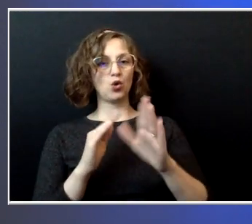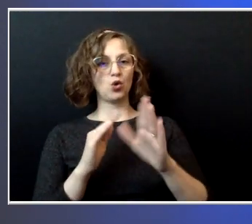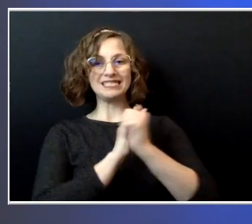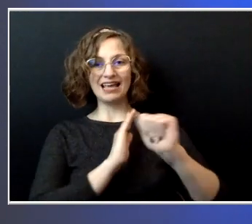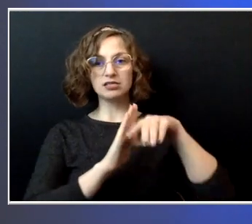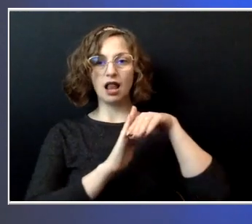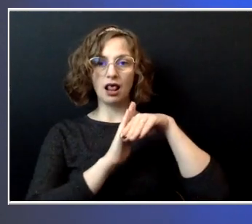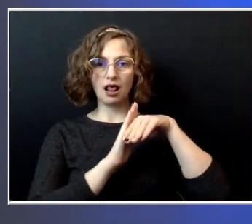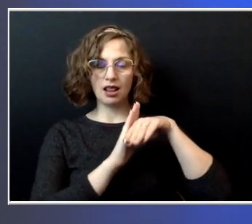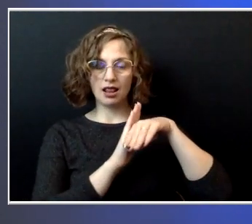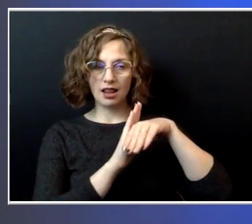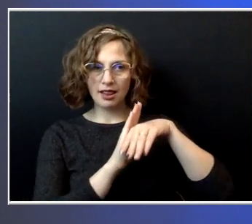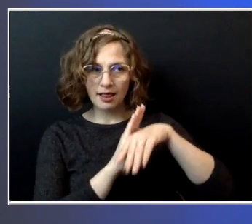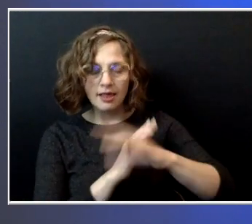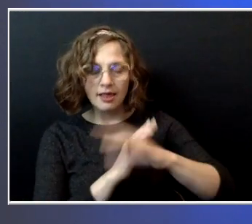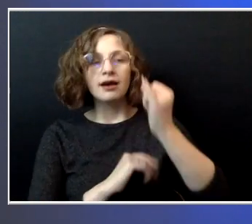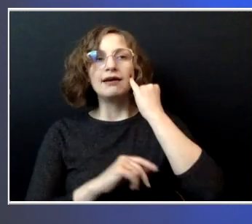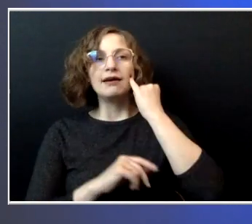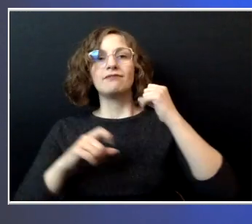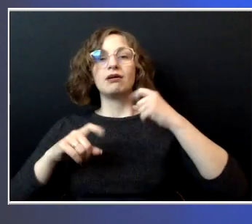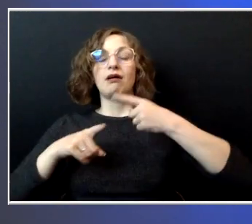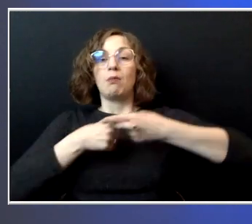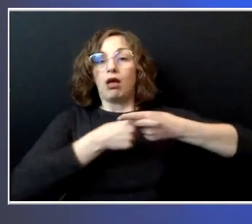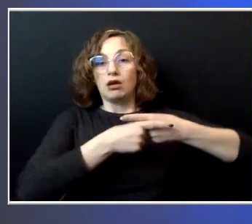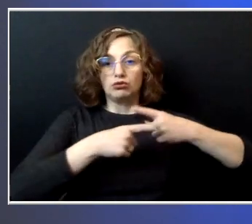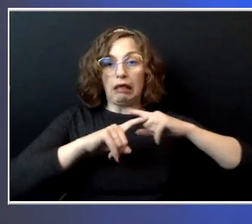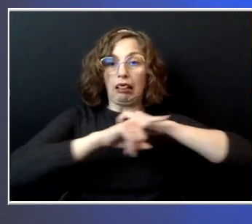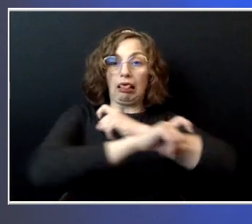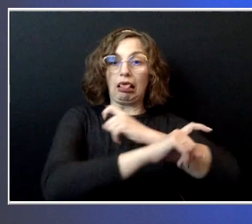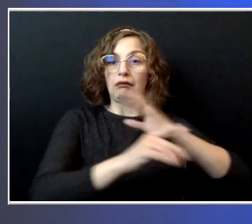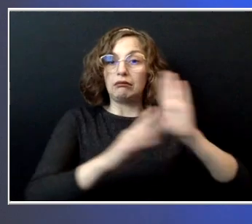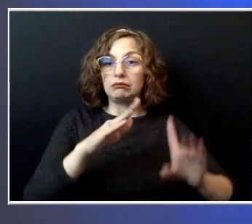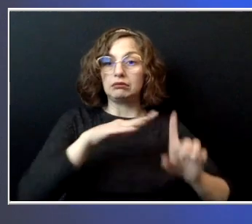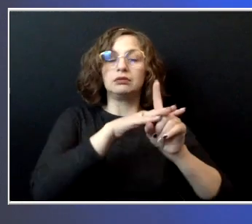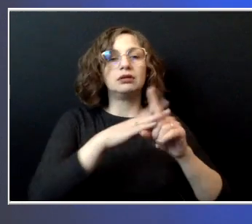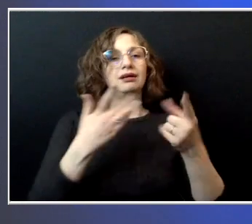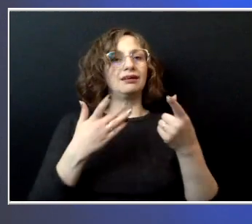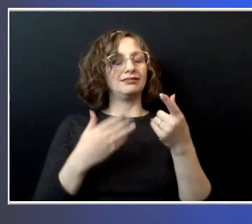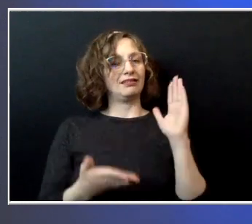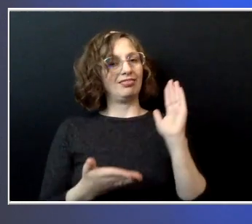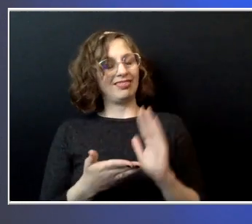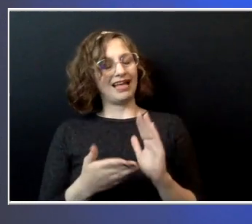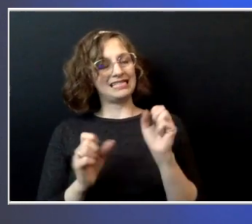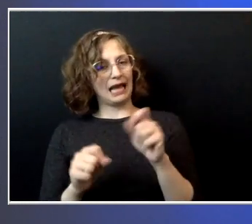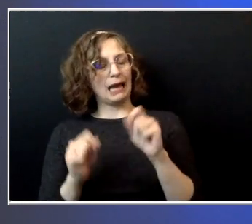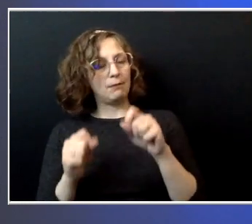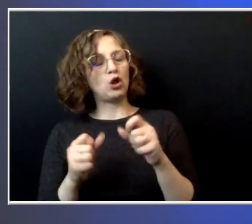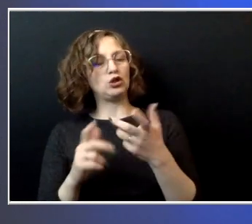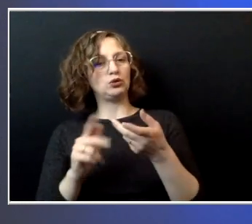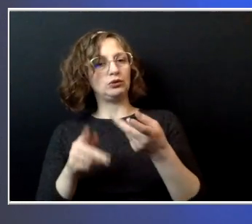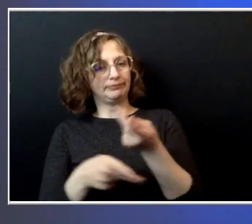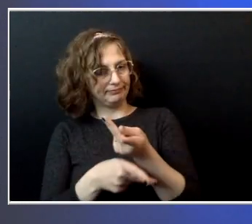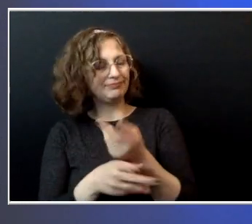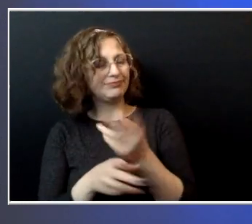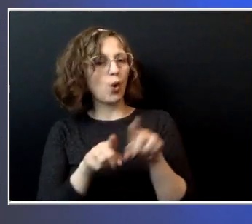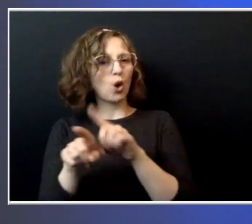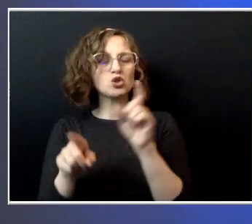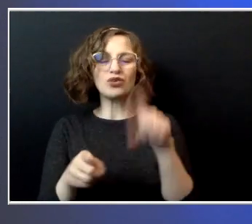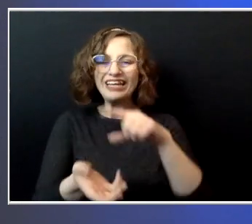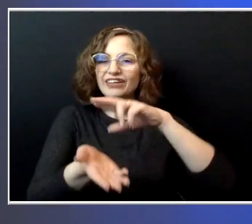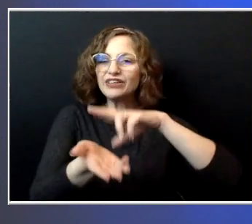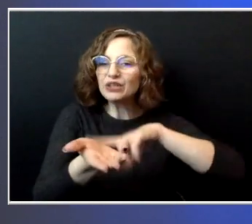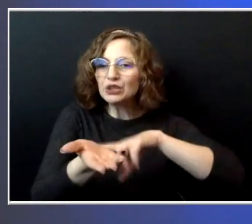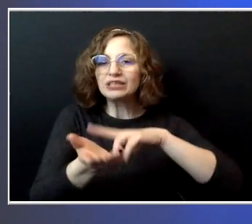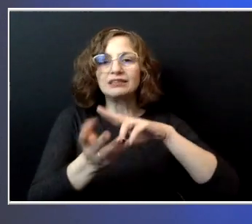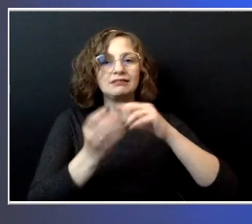over time. And then you've got all of the support staff. You have to have nursing staff trained and comfortable in providing, you know, labor and delivery services